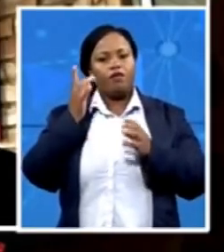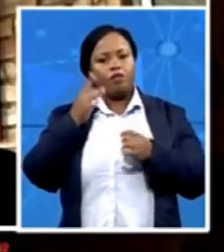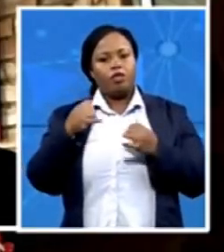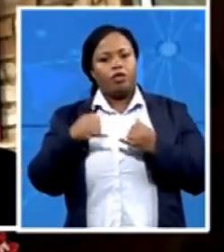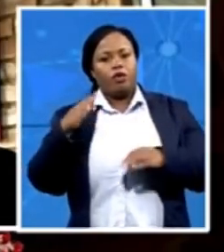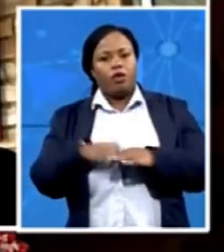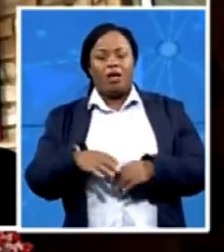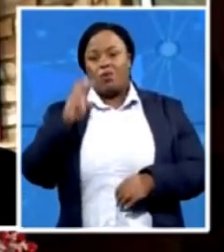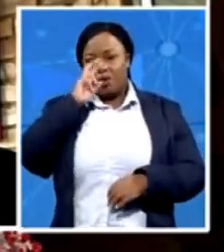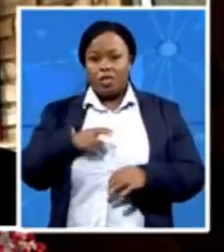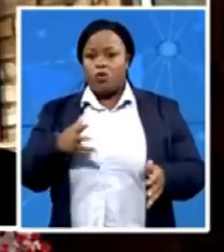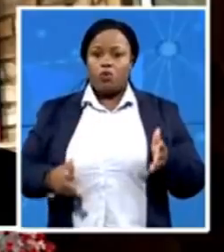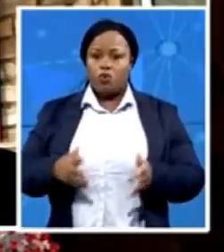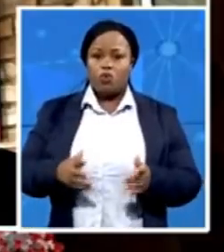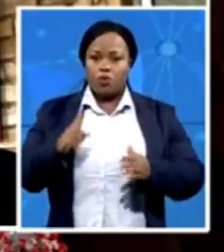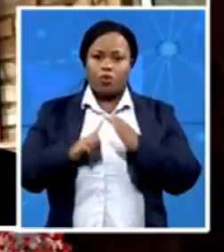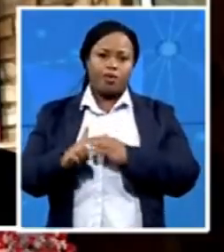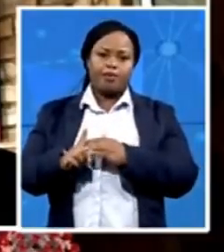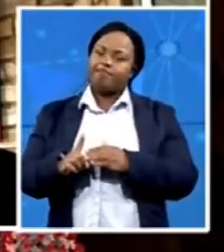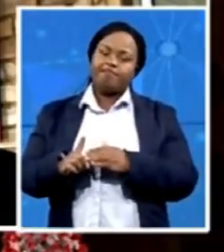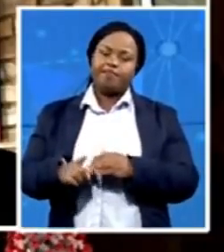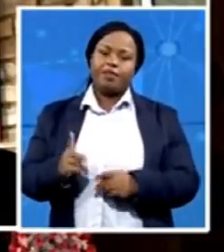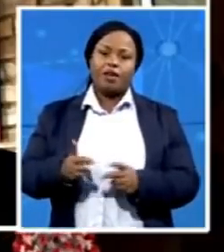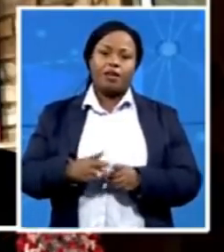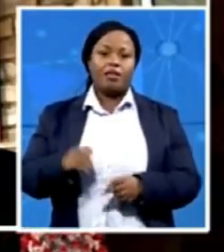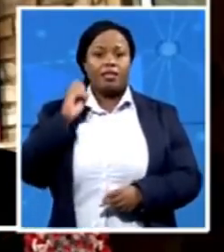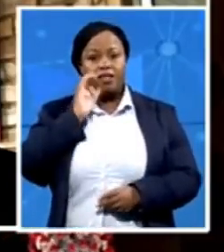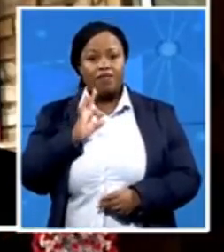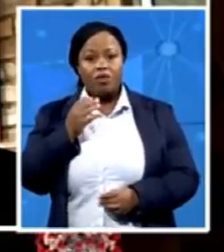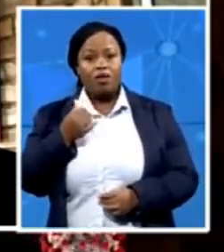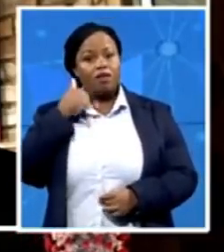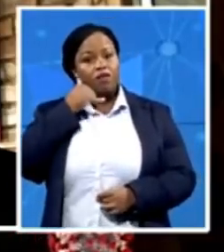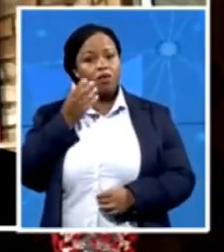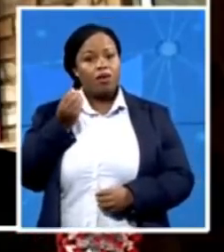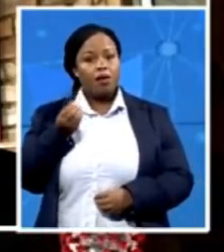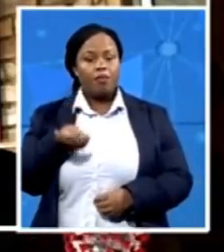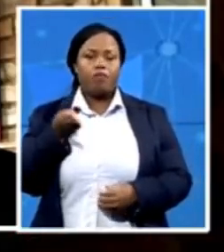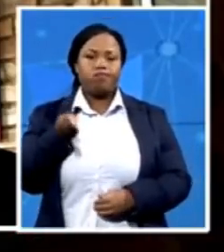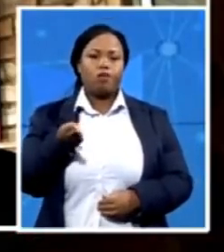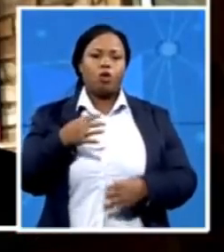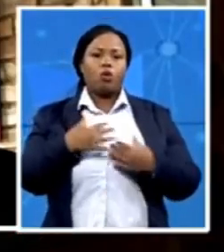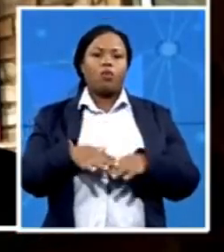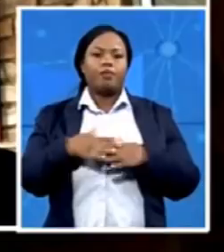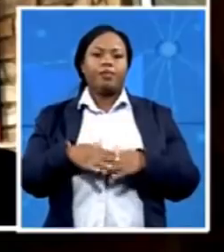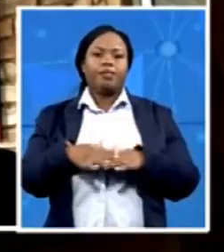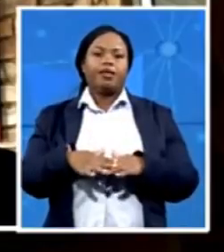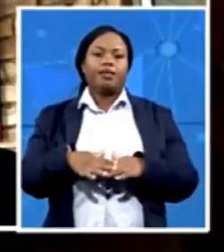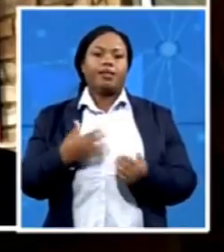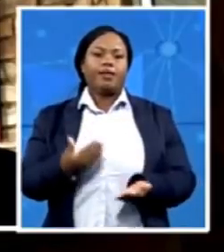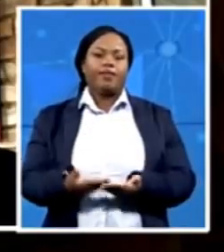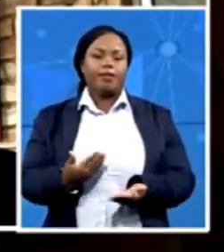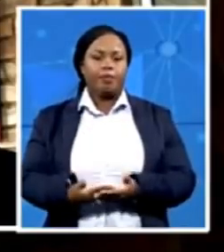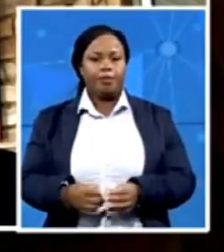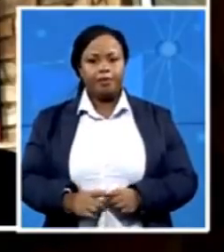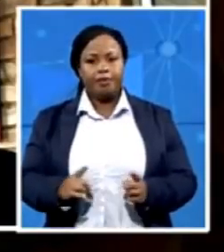branch as well. And if you need a number to dial, it is on that website as well. Marcia, talk to us. Look,